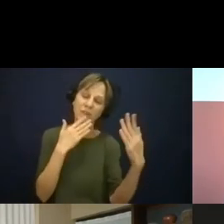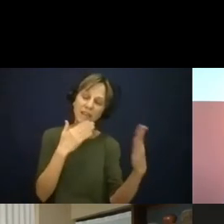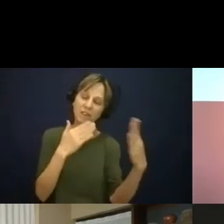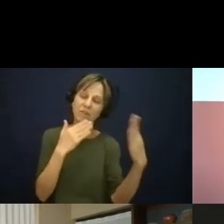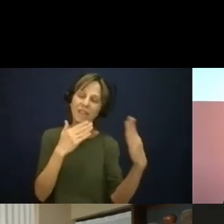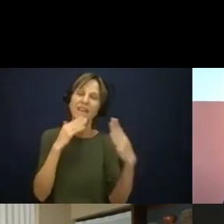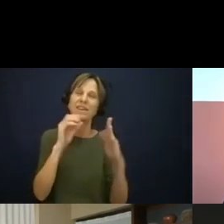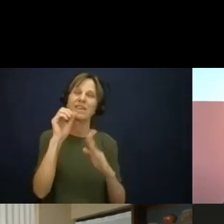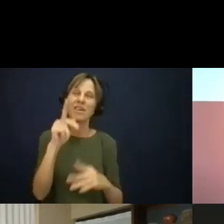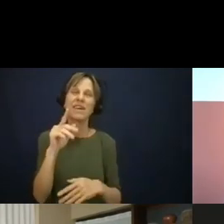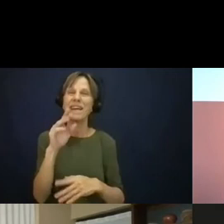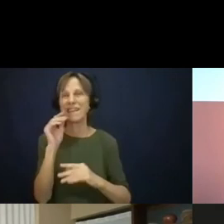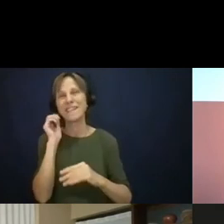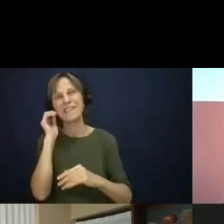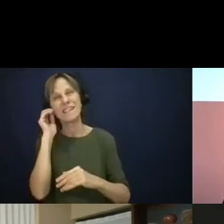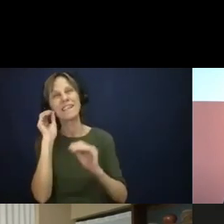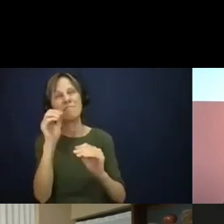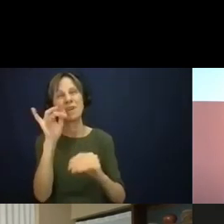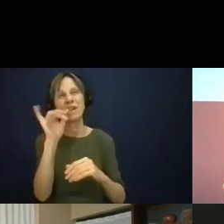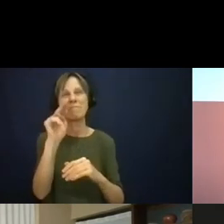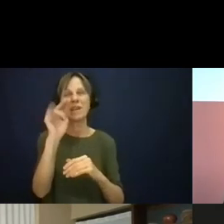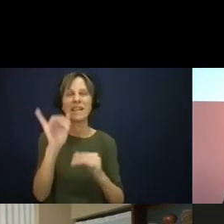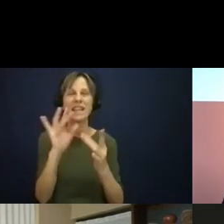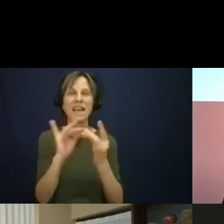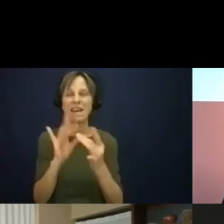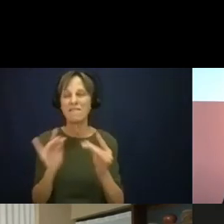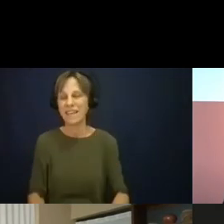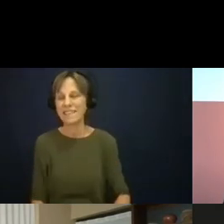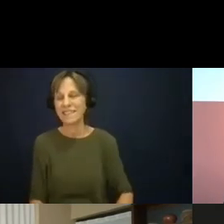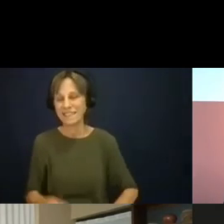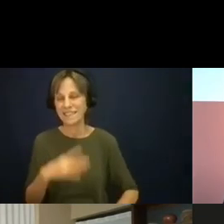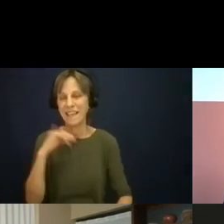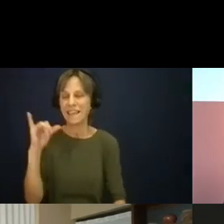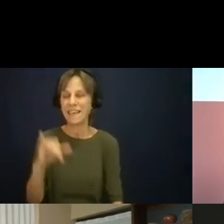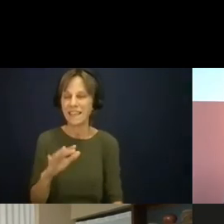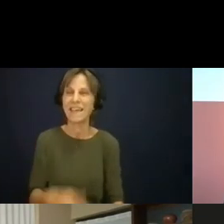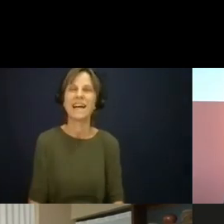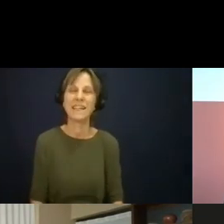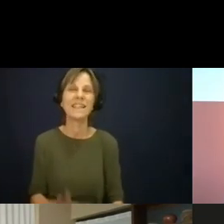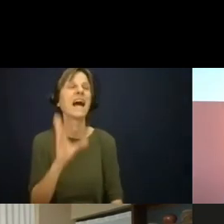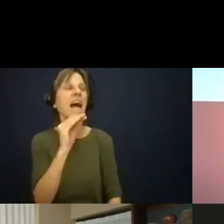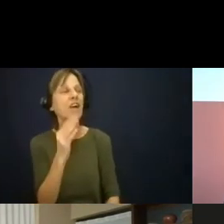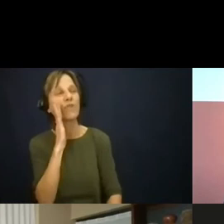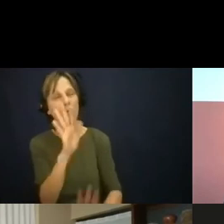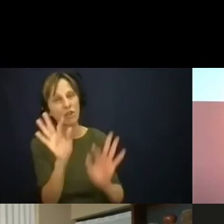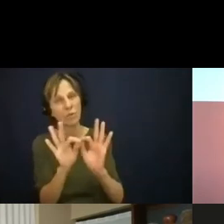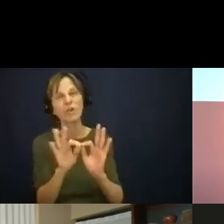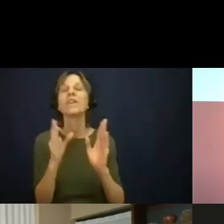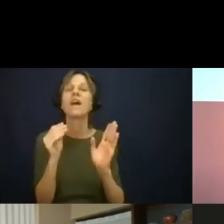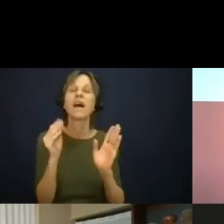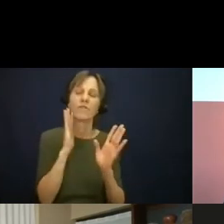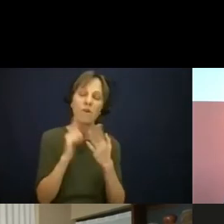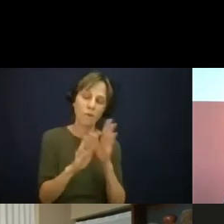pin on that comment. Yes, put a pin on that comment. I like that. And know your worth too. And know your